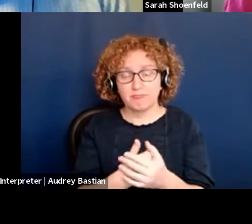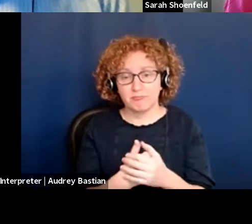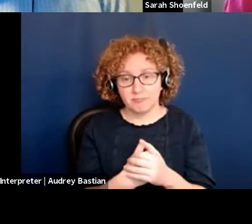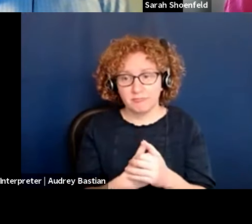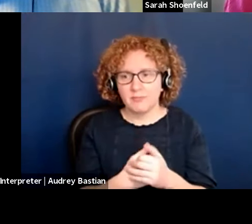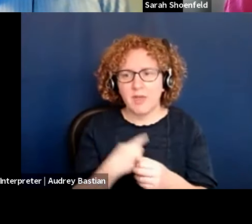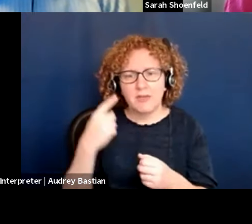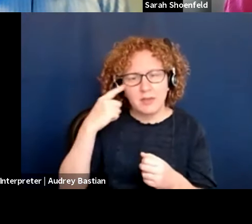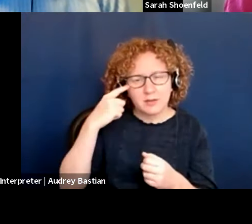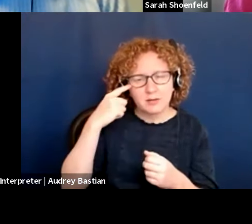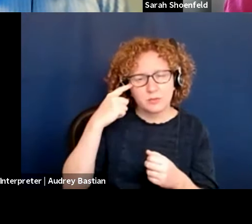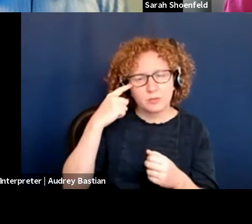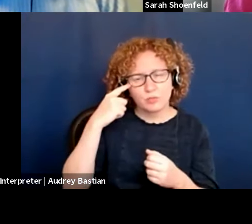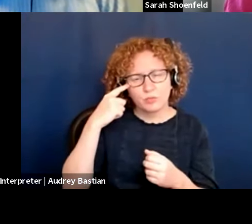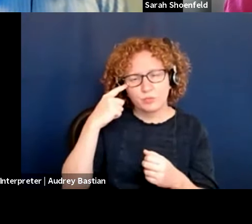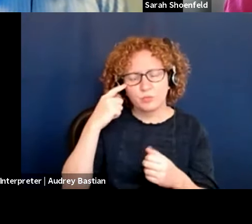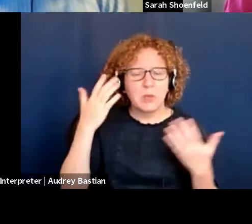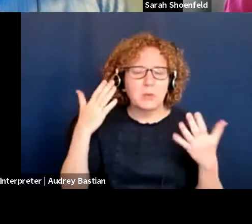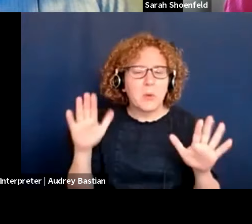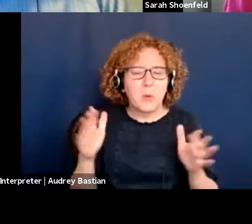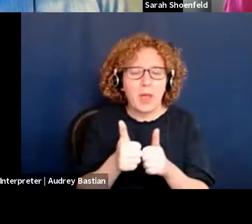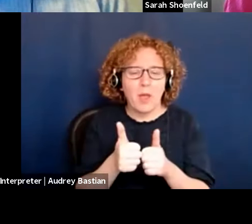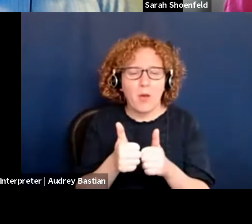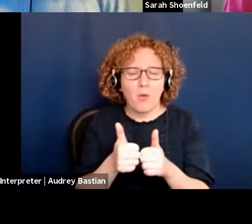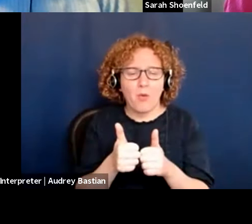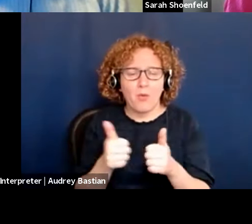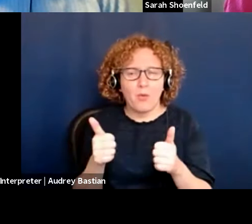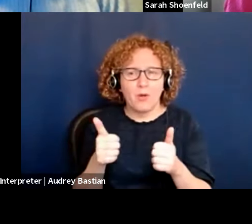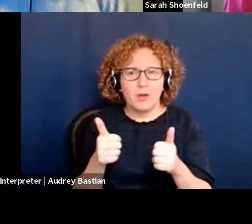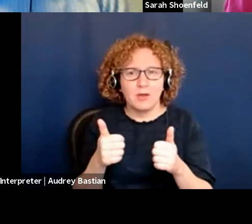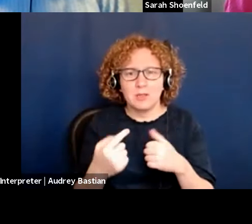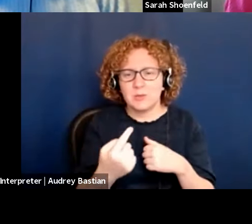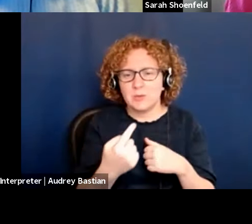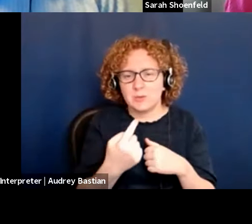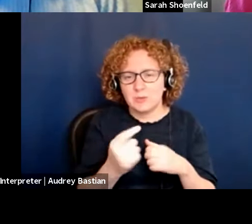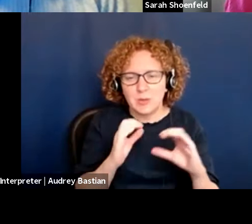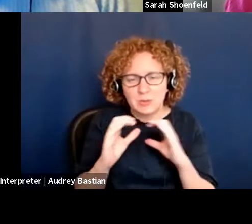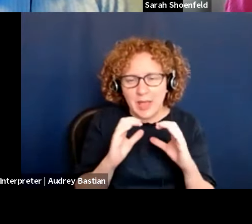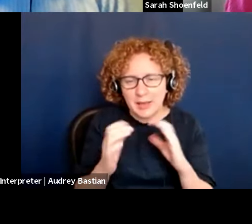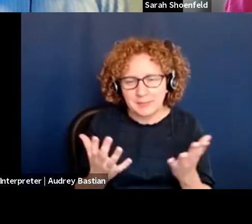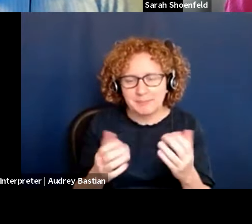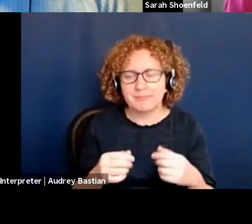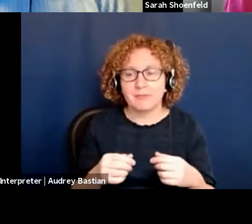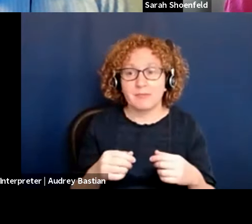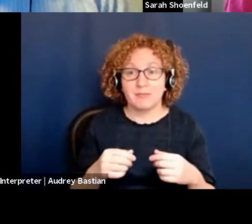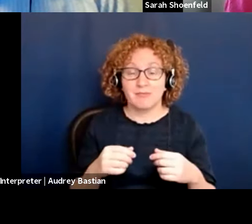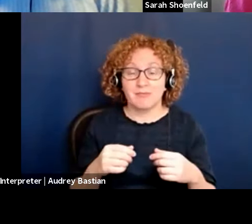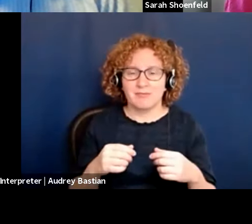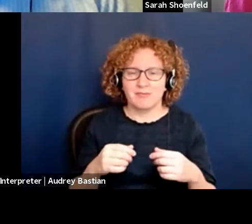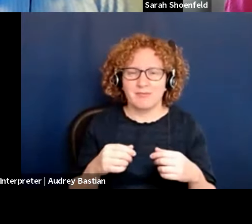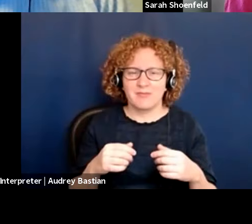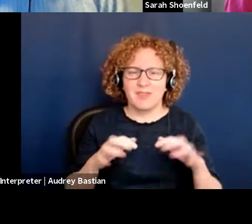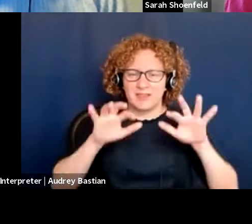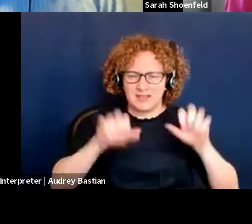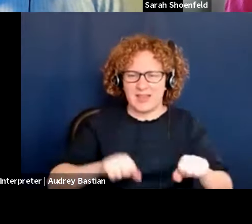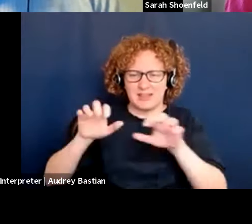I think it helped, I don't know how to say it, but this knocks down a lot of fear that